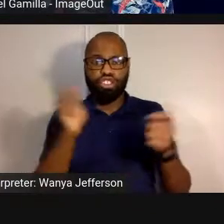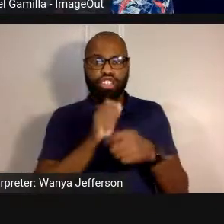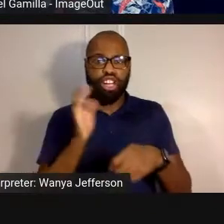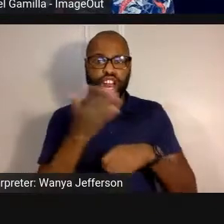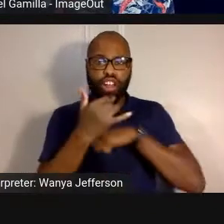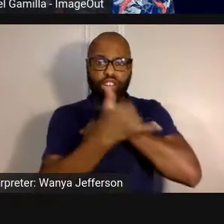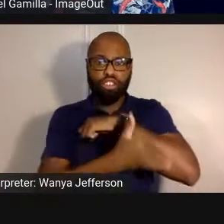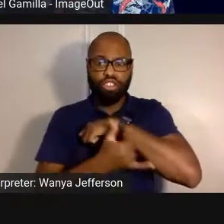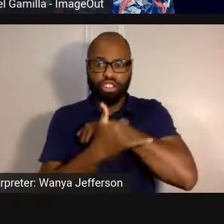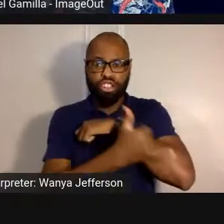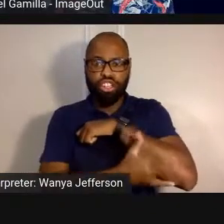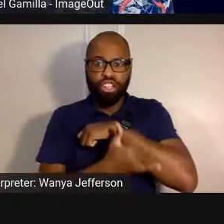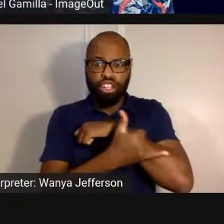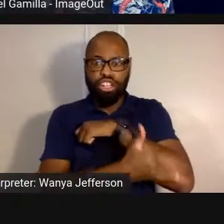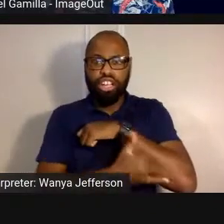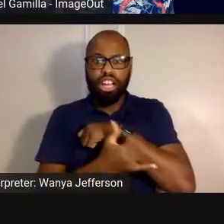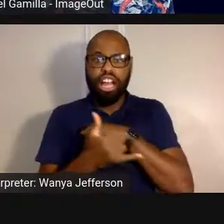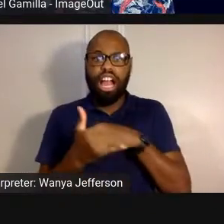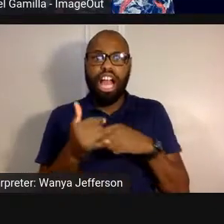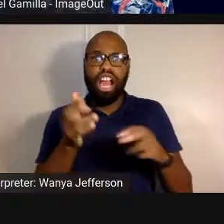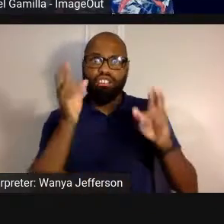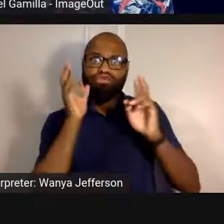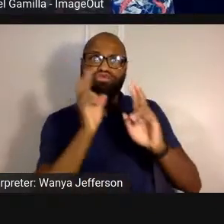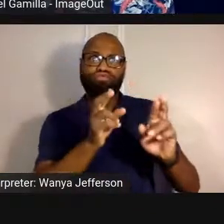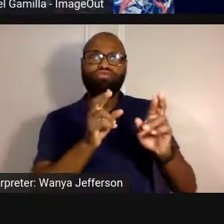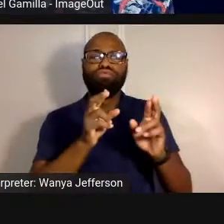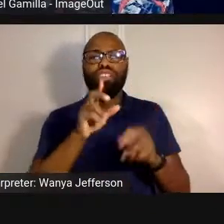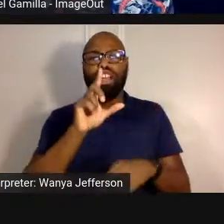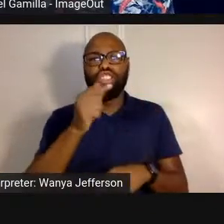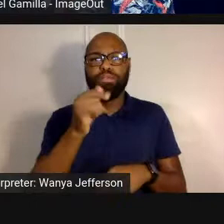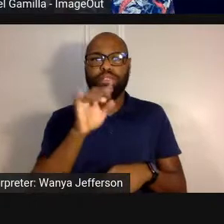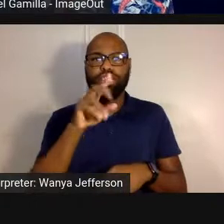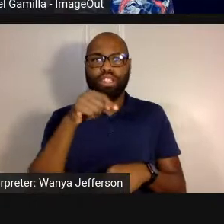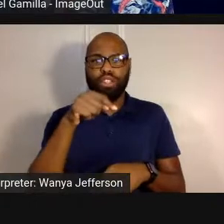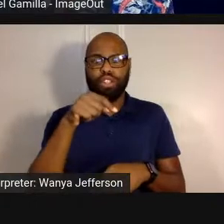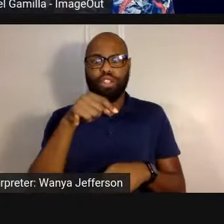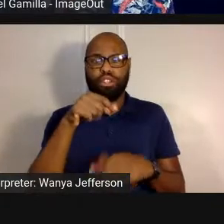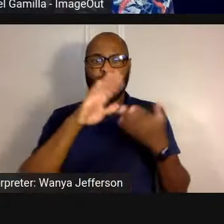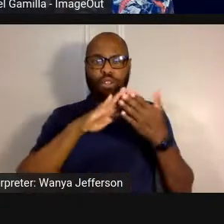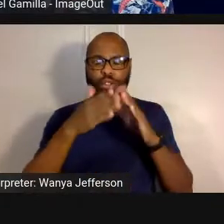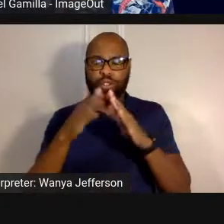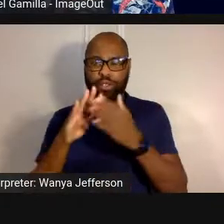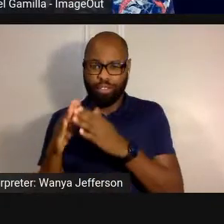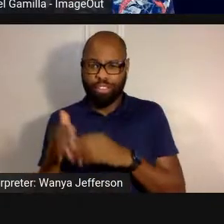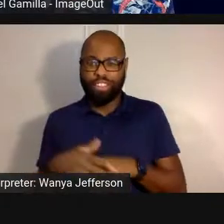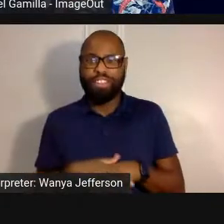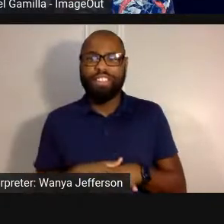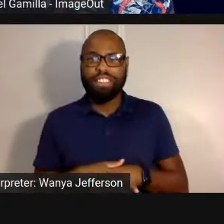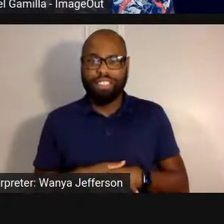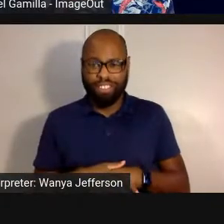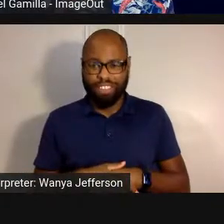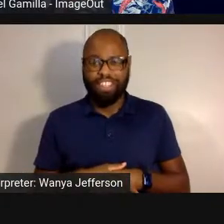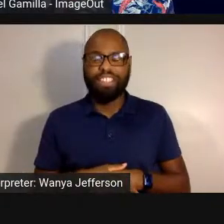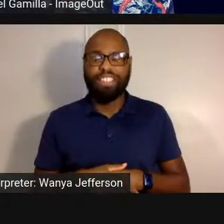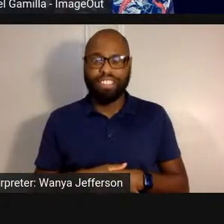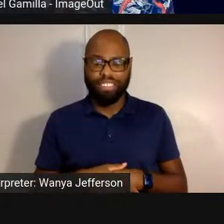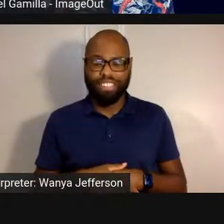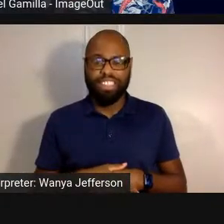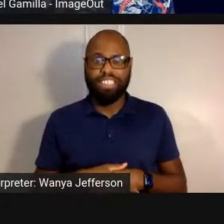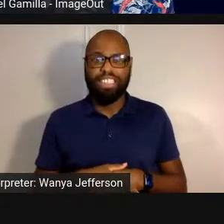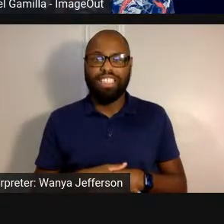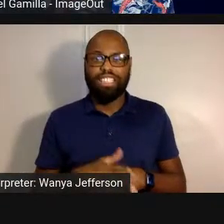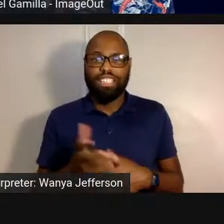generating respect to the LGBTQ community. So being in television with my gay